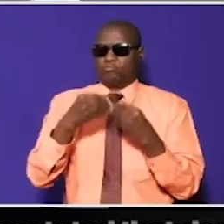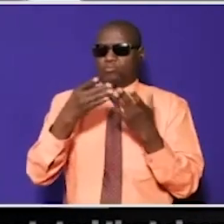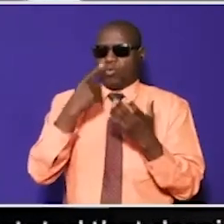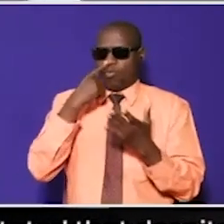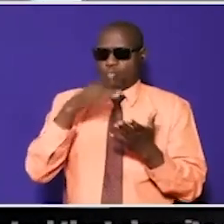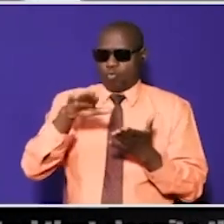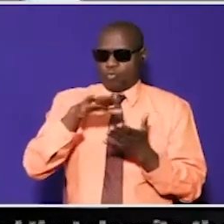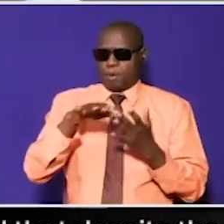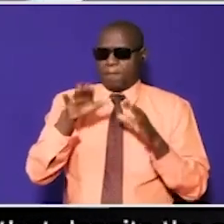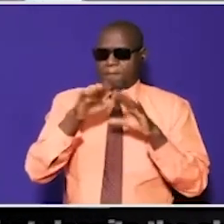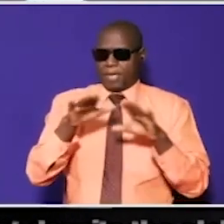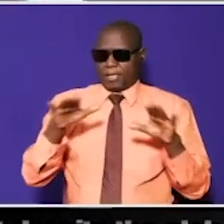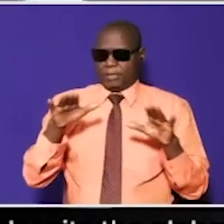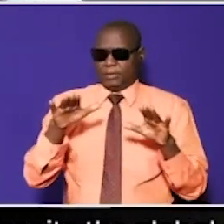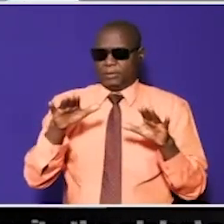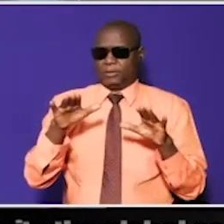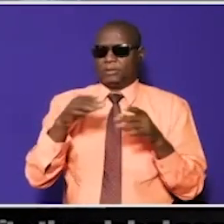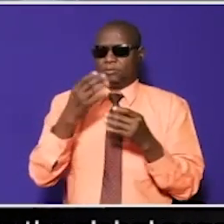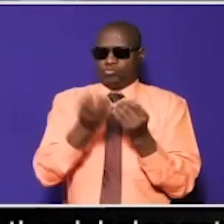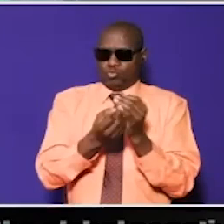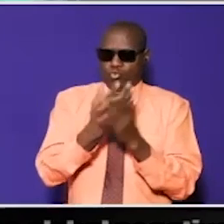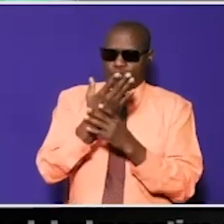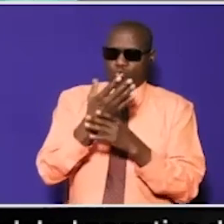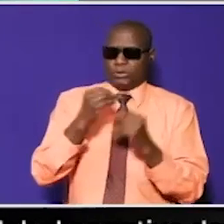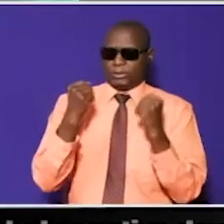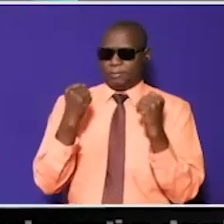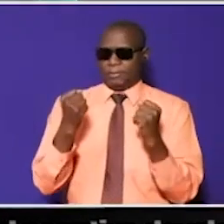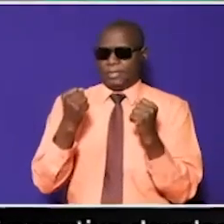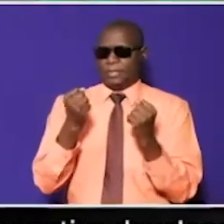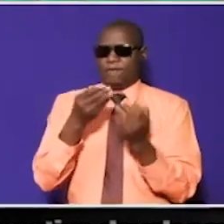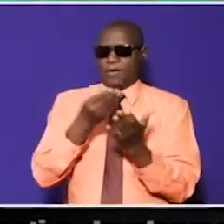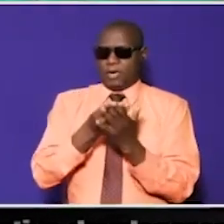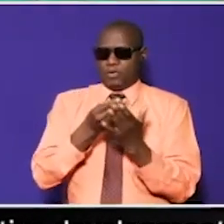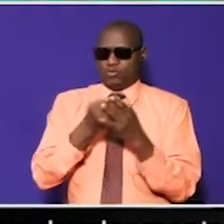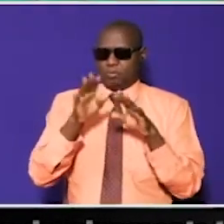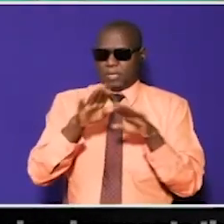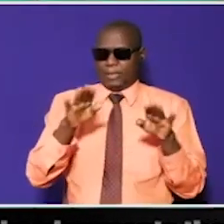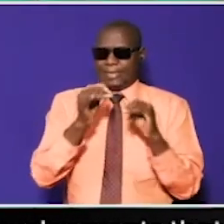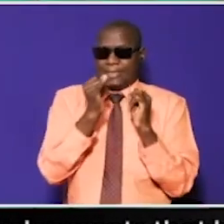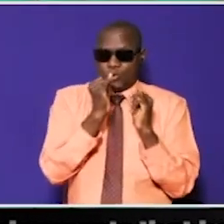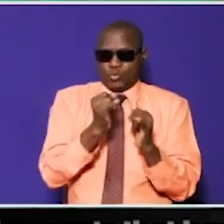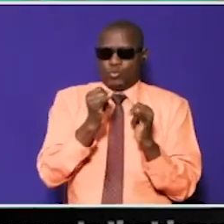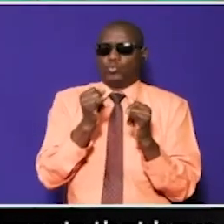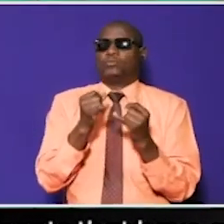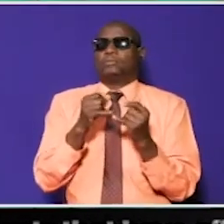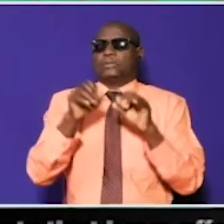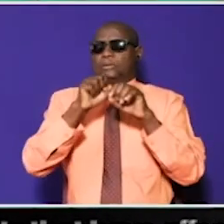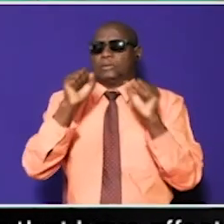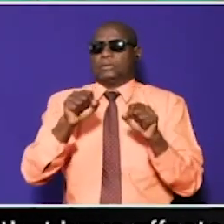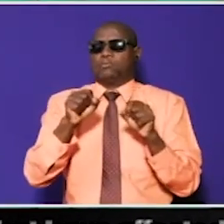and investments, besides fostering the growth and stability of financial markets. That the new system delivers